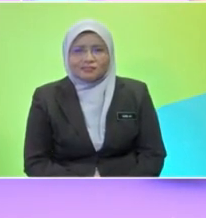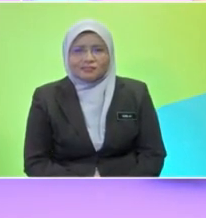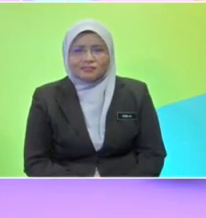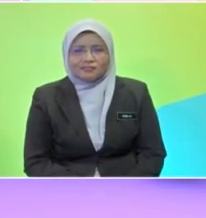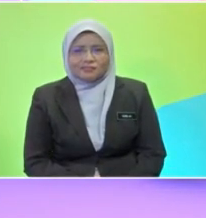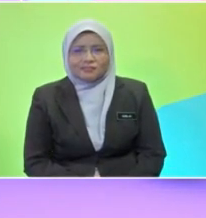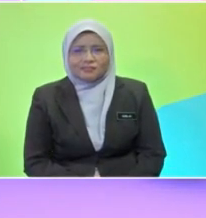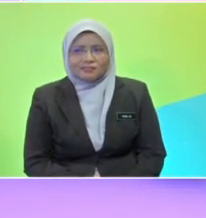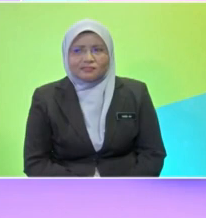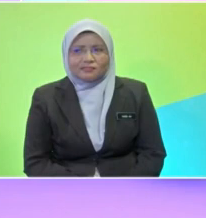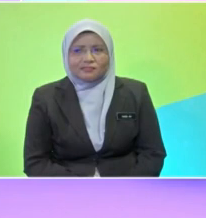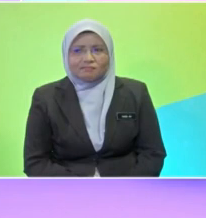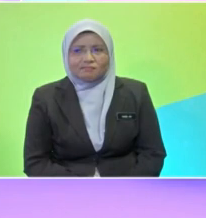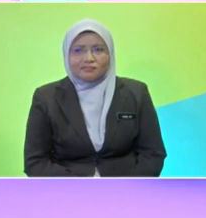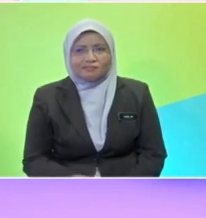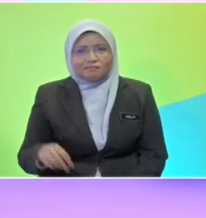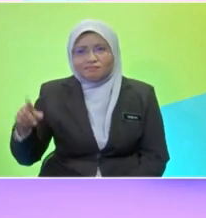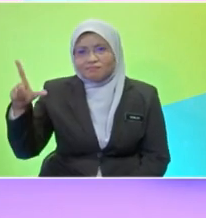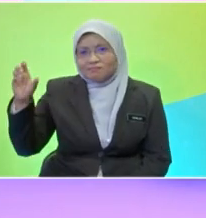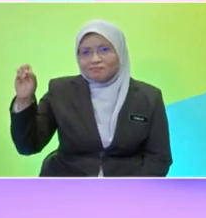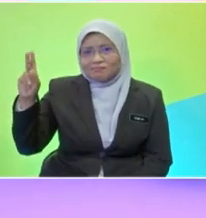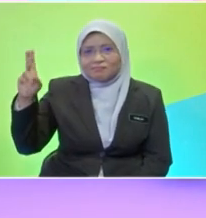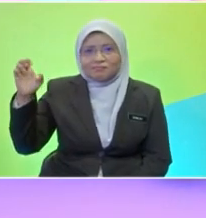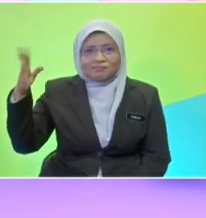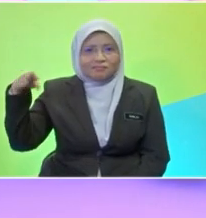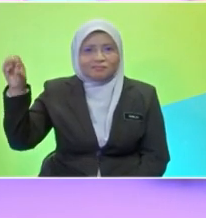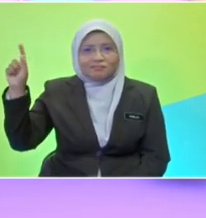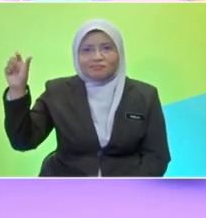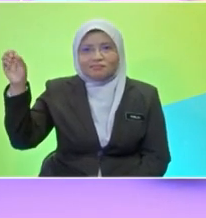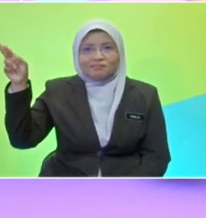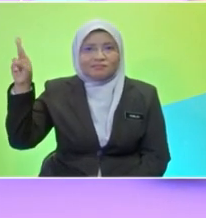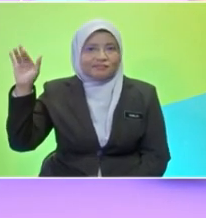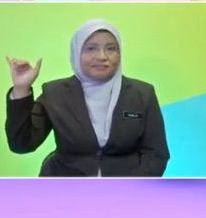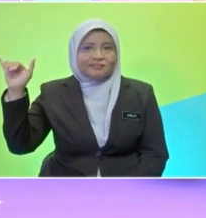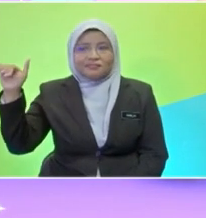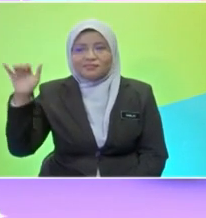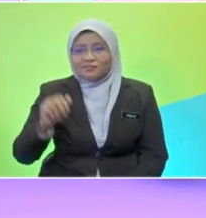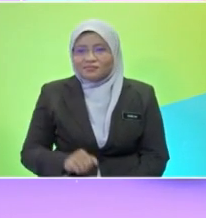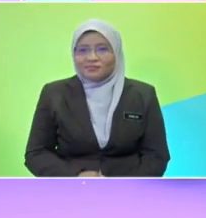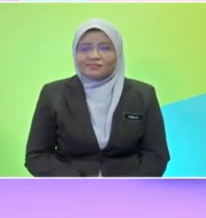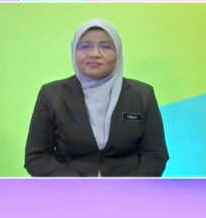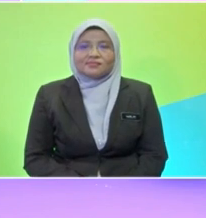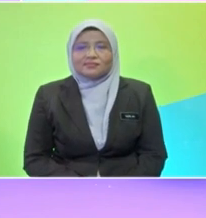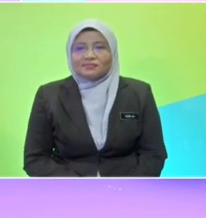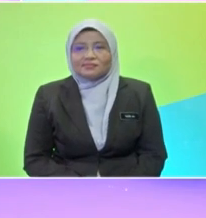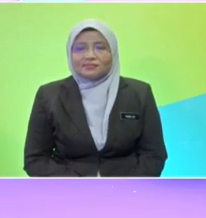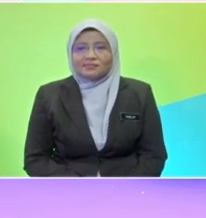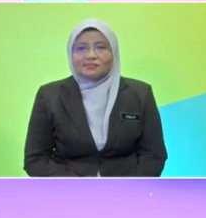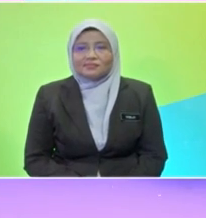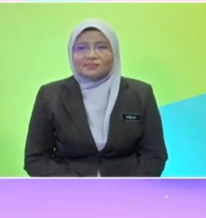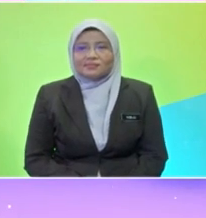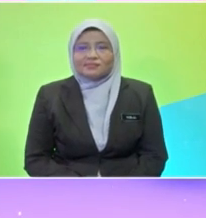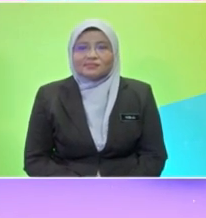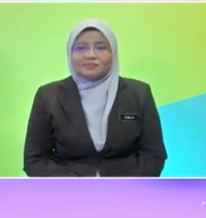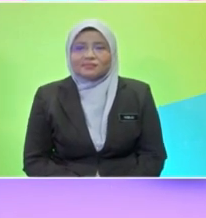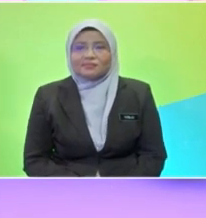My favorite song is Enchanted by Taylor Swift. Oh, it's Love Story. Oh, Love Story. By Taylor Swift. How does that go? I'm trying to recall. Romeo, Juliet, something